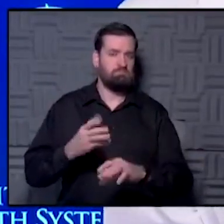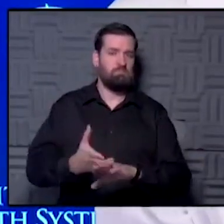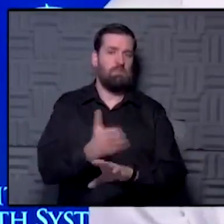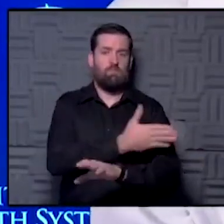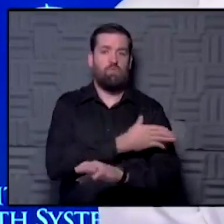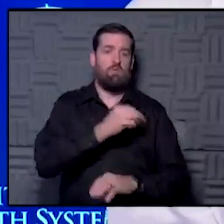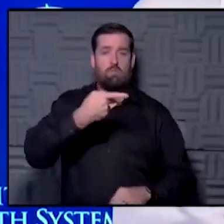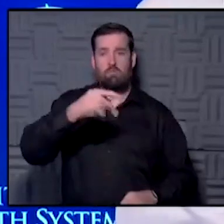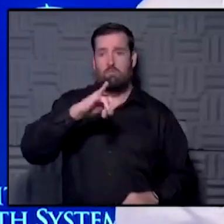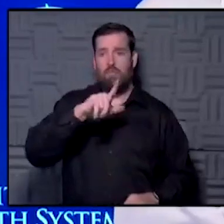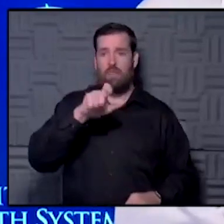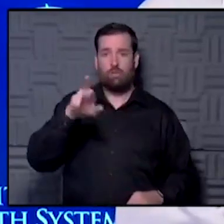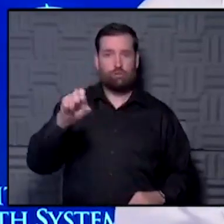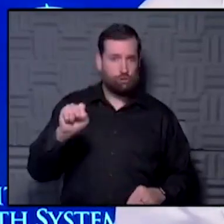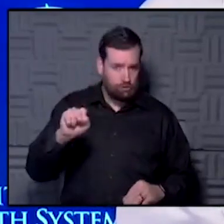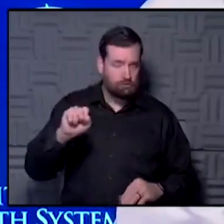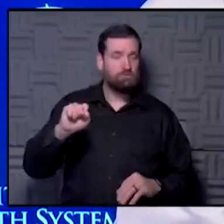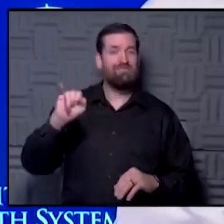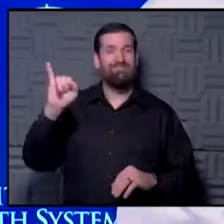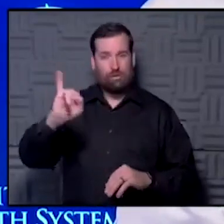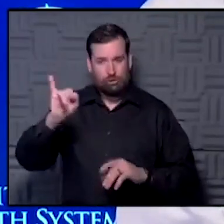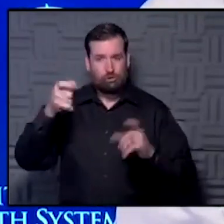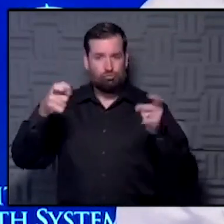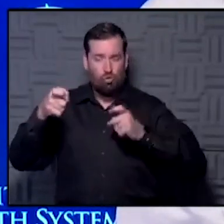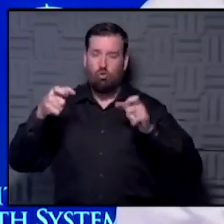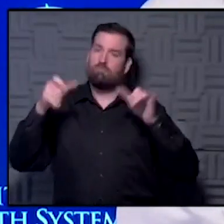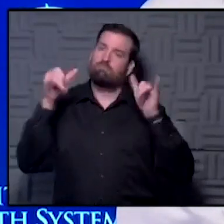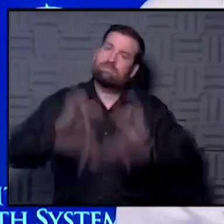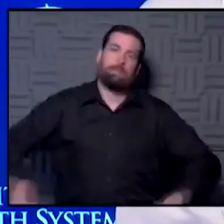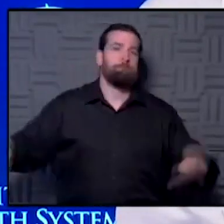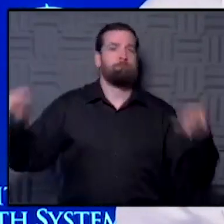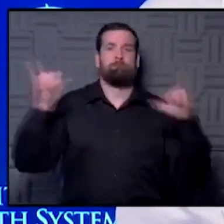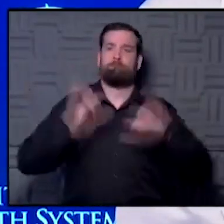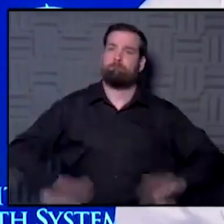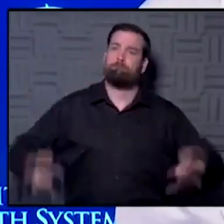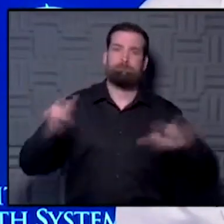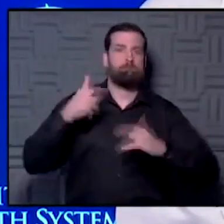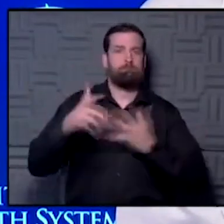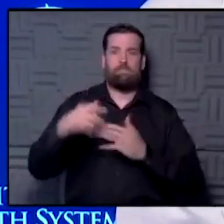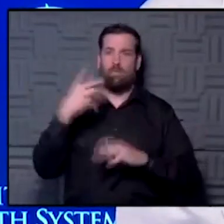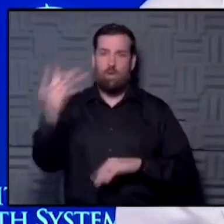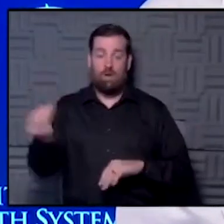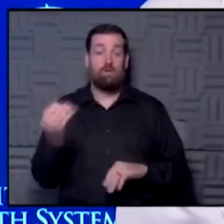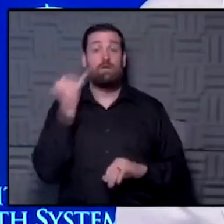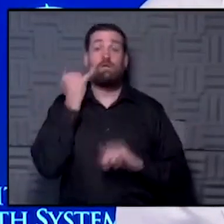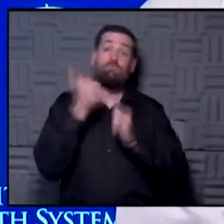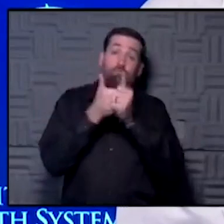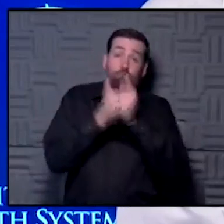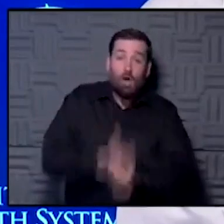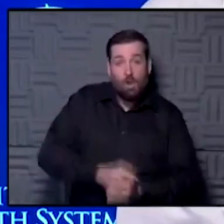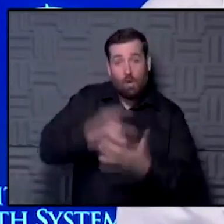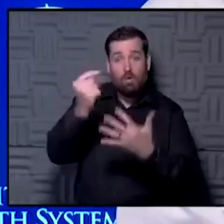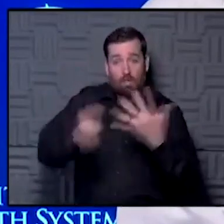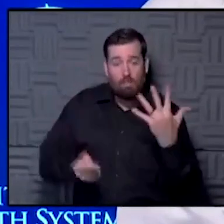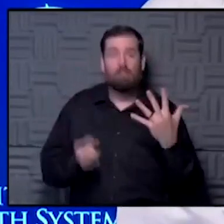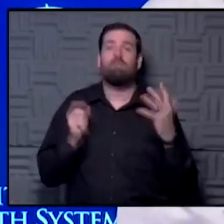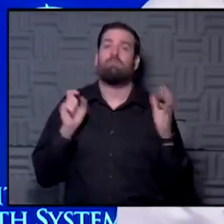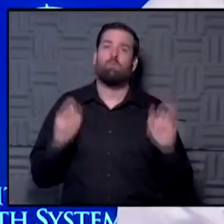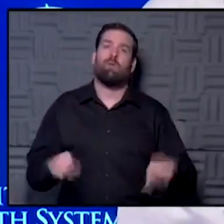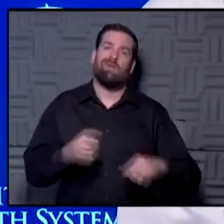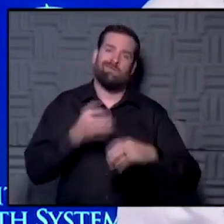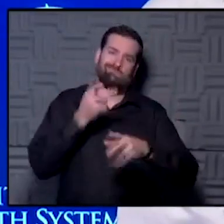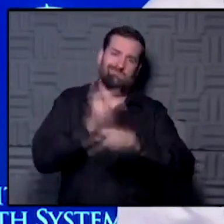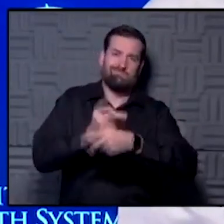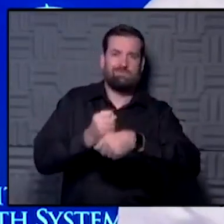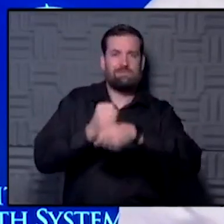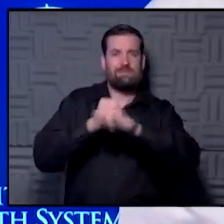the pillars of infection control follow you wherever you go. If you follow those pillars, you can really work to stay